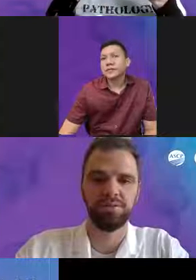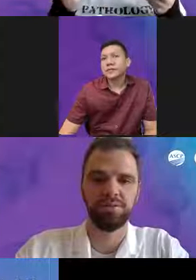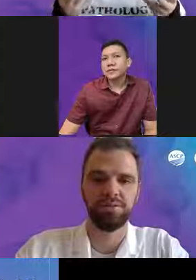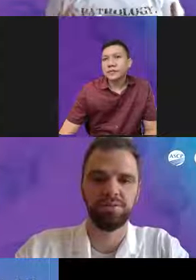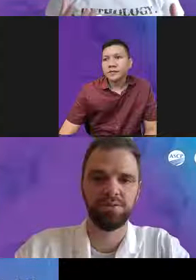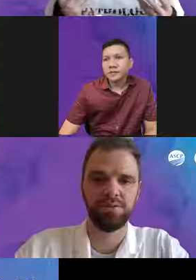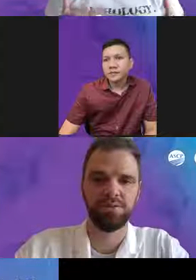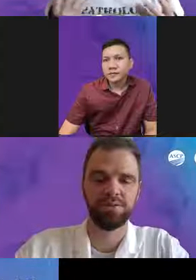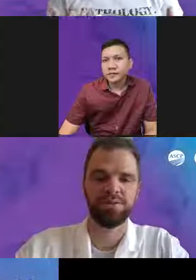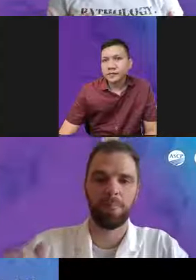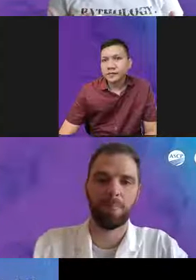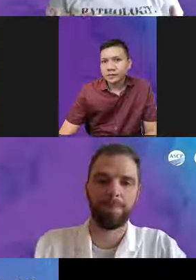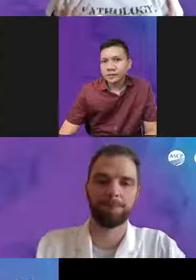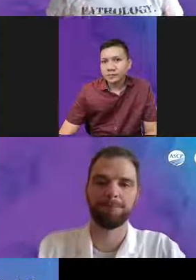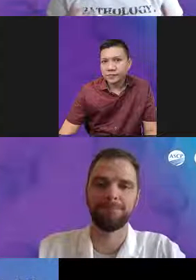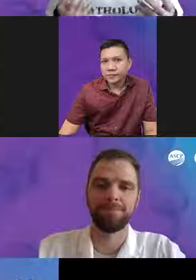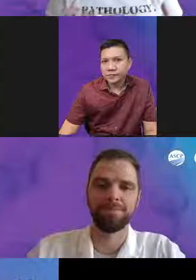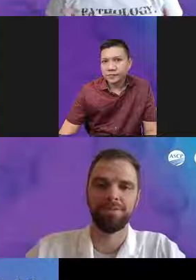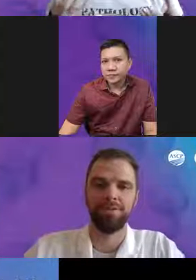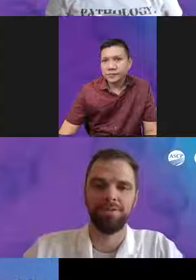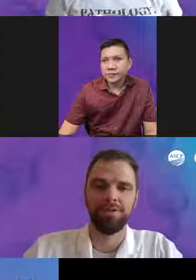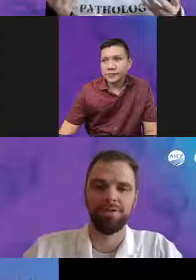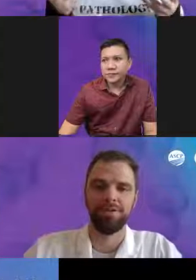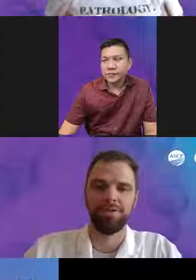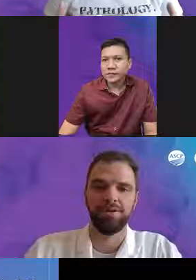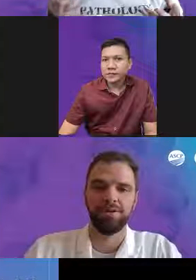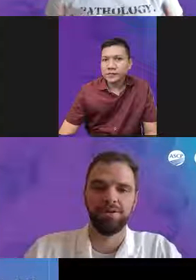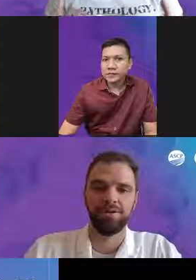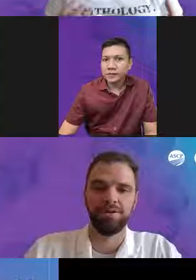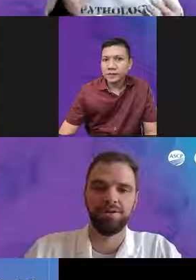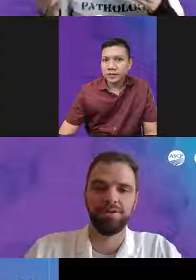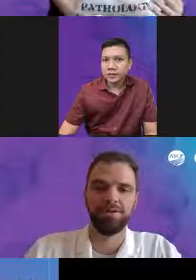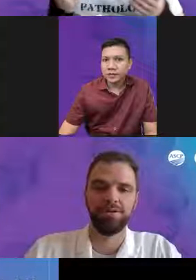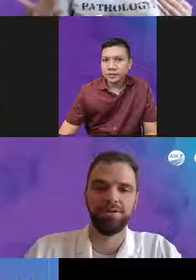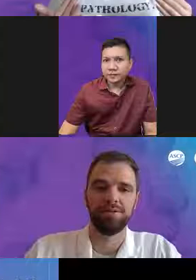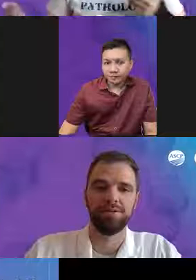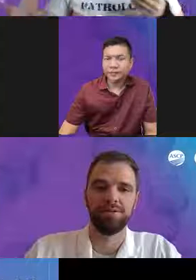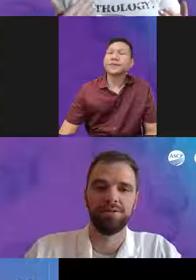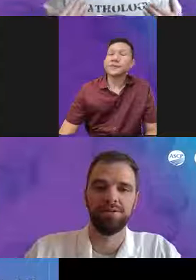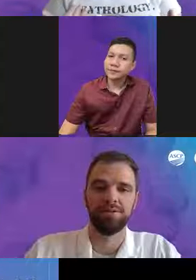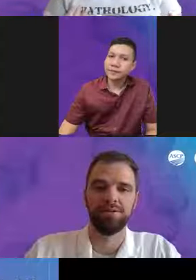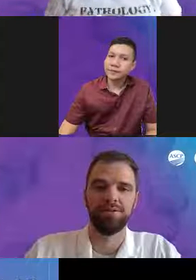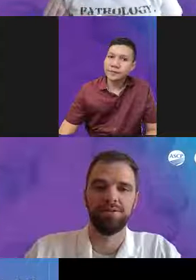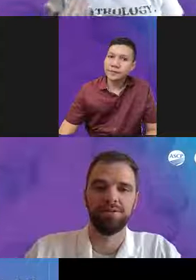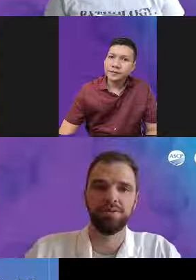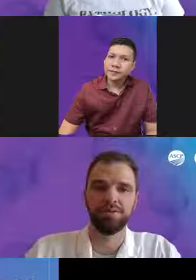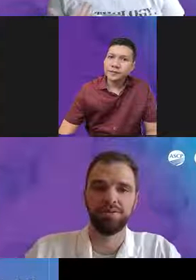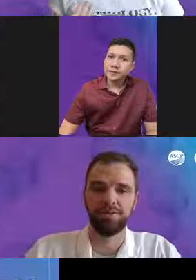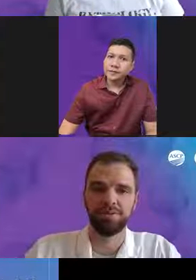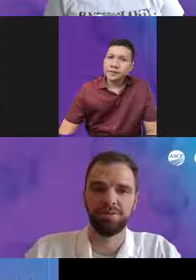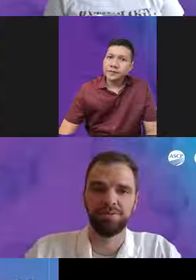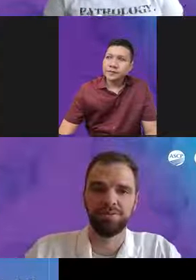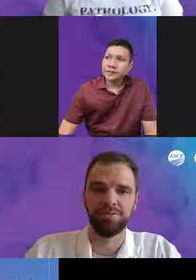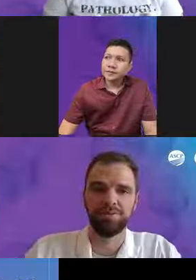it's going to be very vascularized, because there needs to be nutritional exchange, but there also needs to be